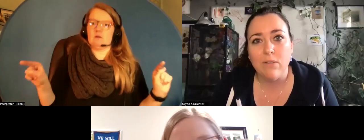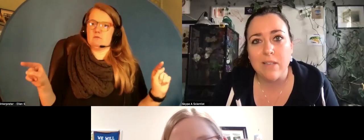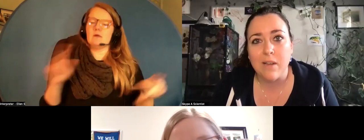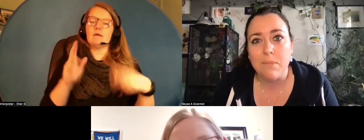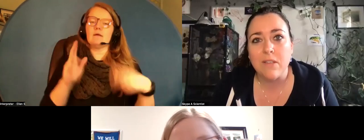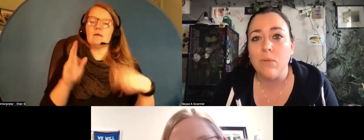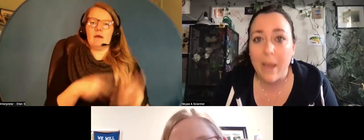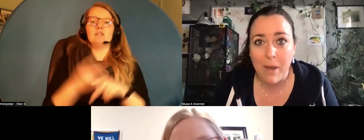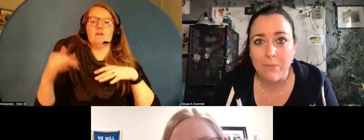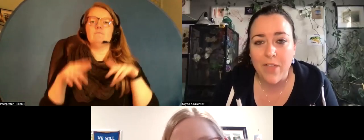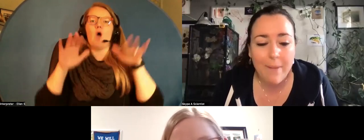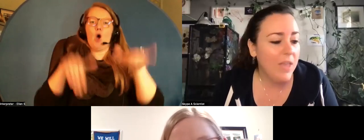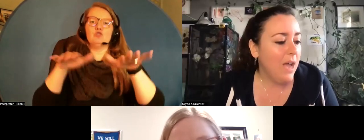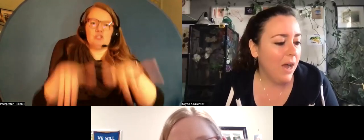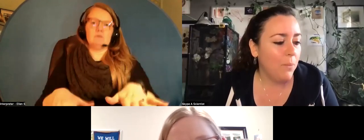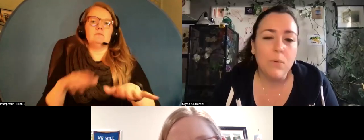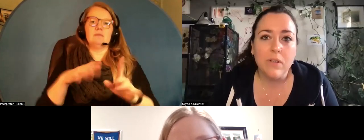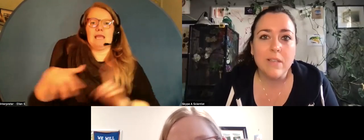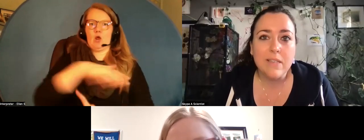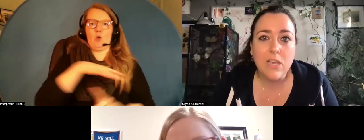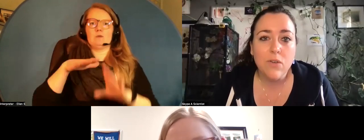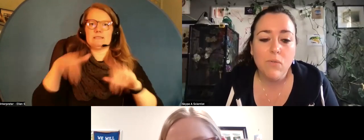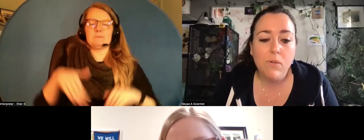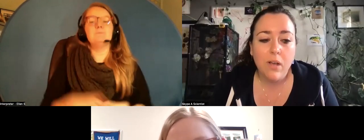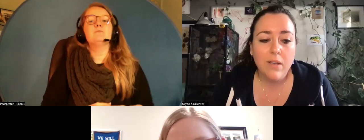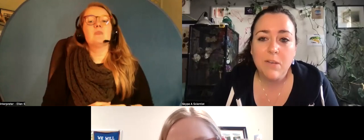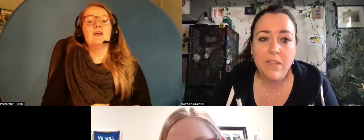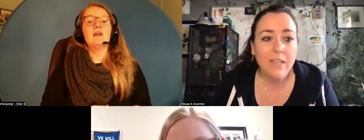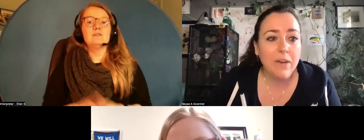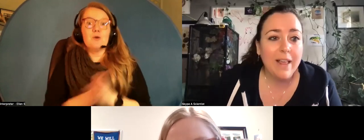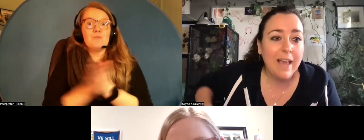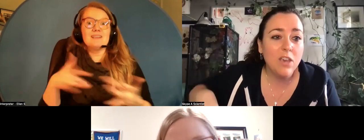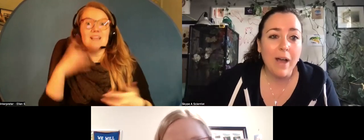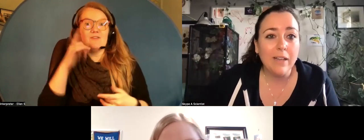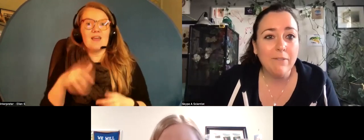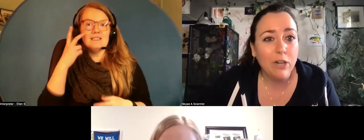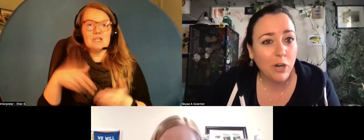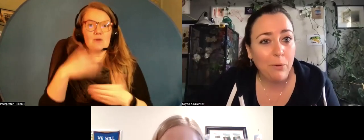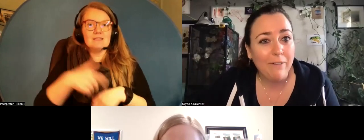ocean ecosystems. So get pumped for that. We will see you at the next one. And